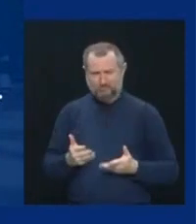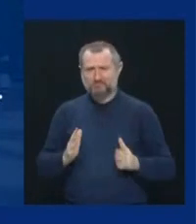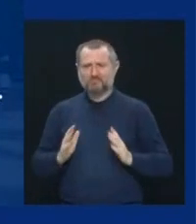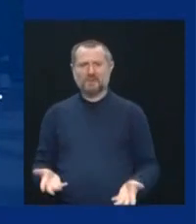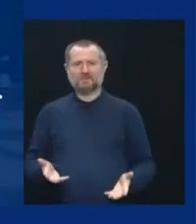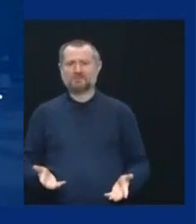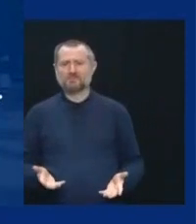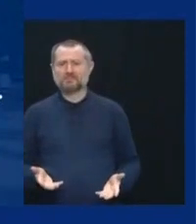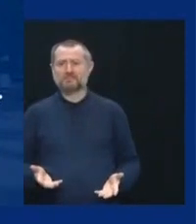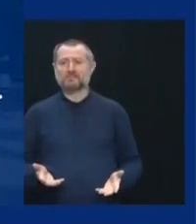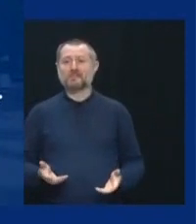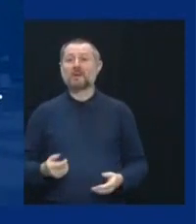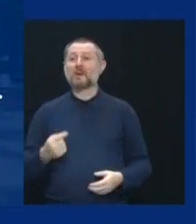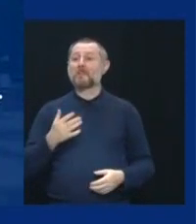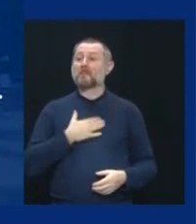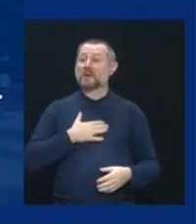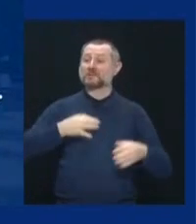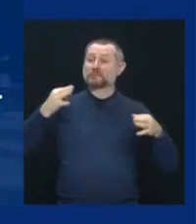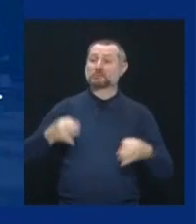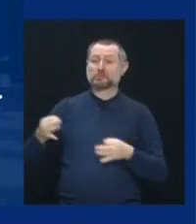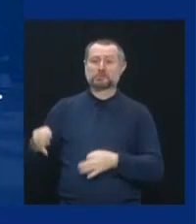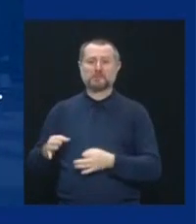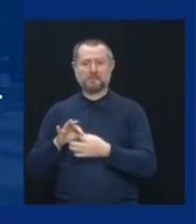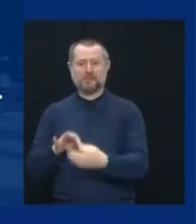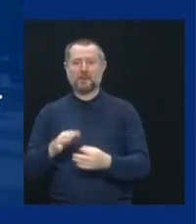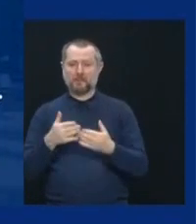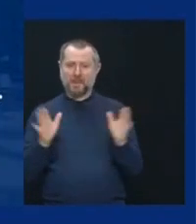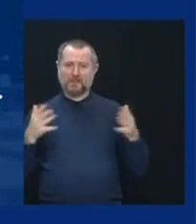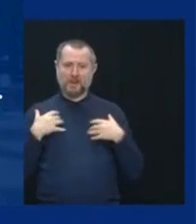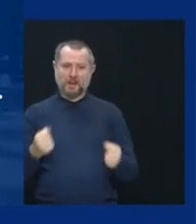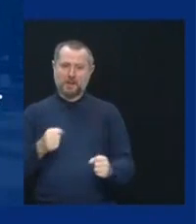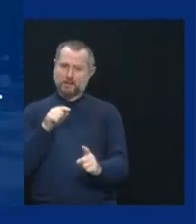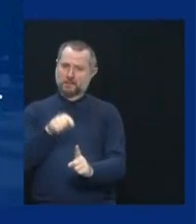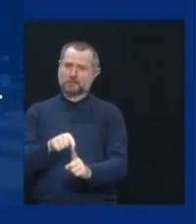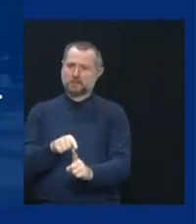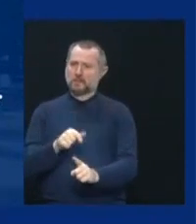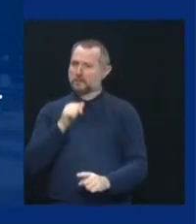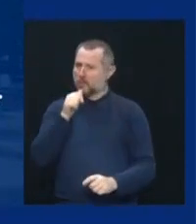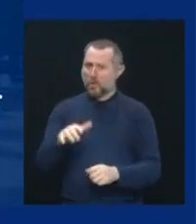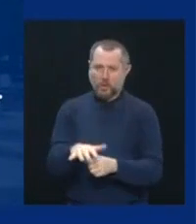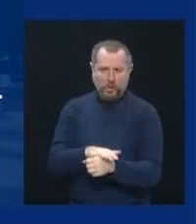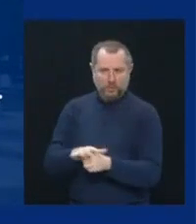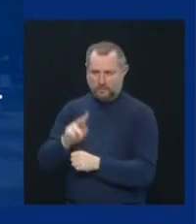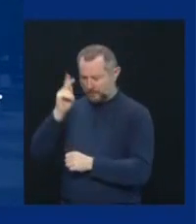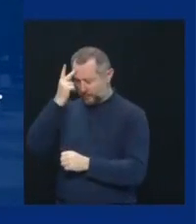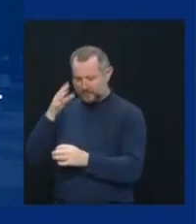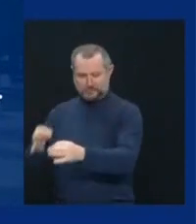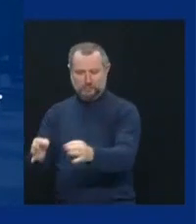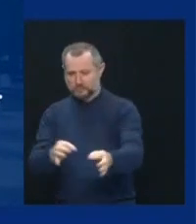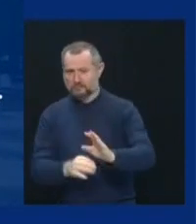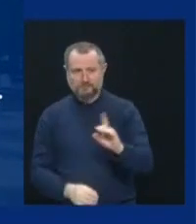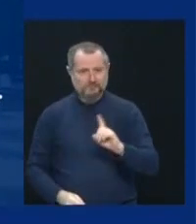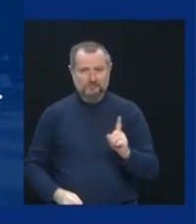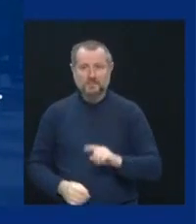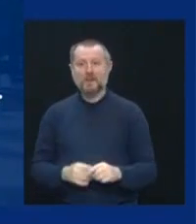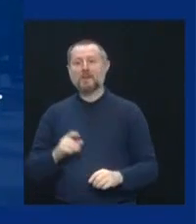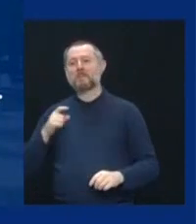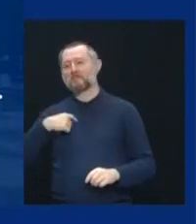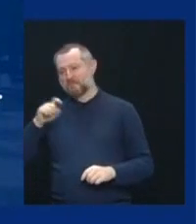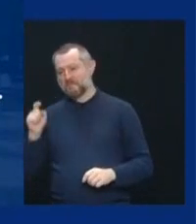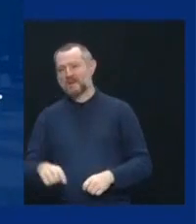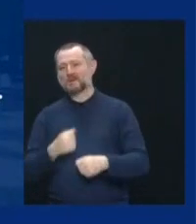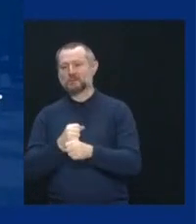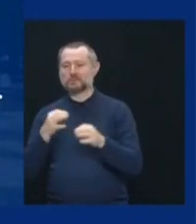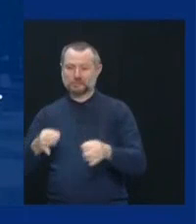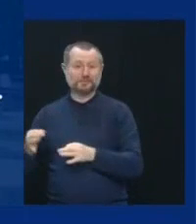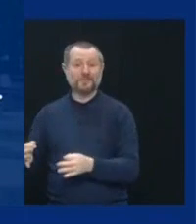these are public health decisions. They're not local political decisions. And they have to be made on